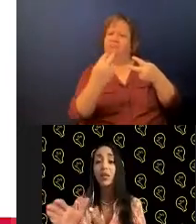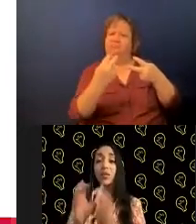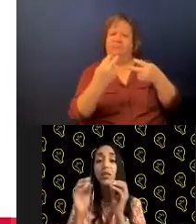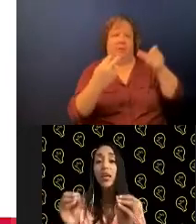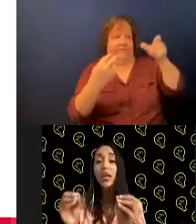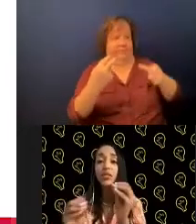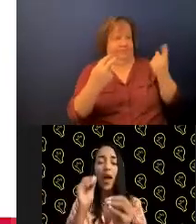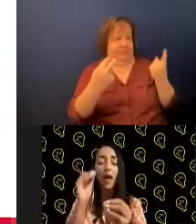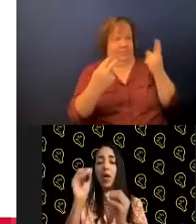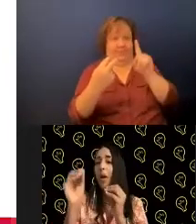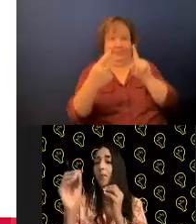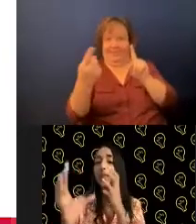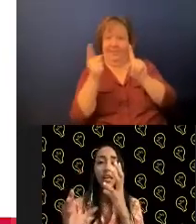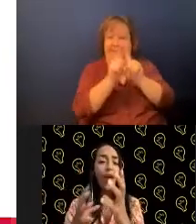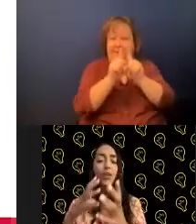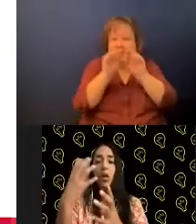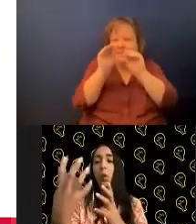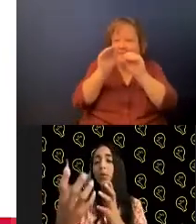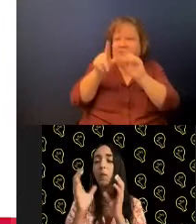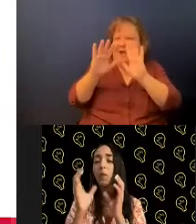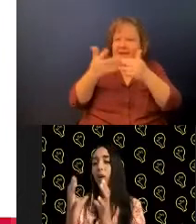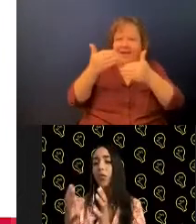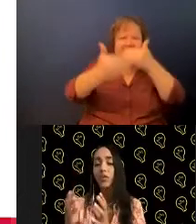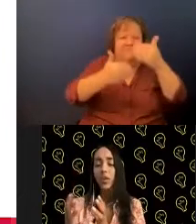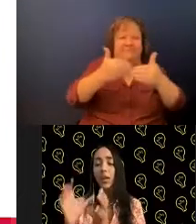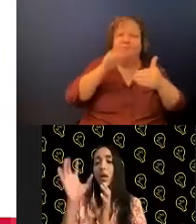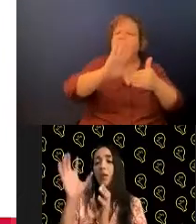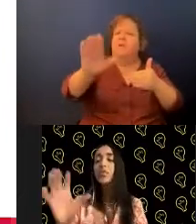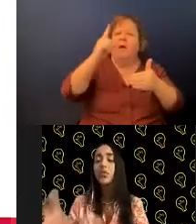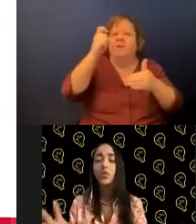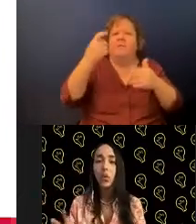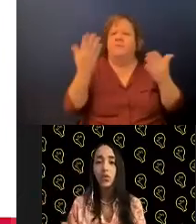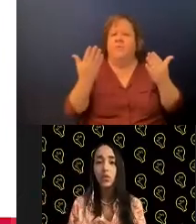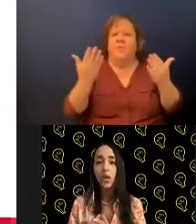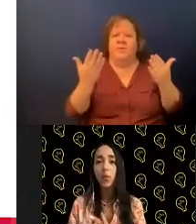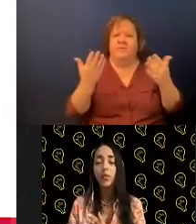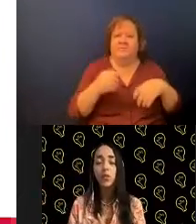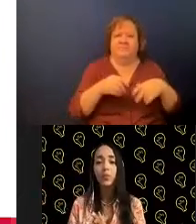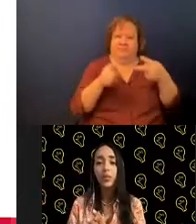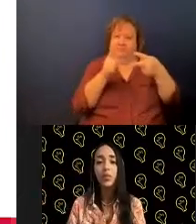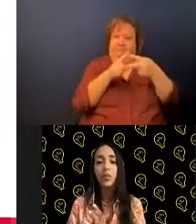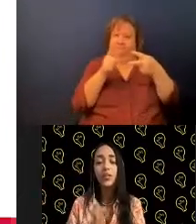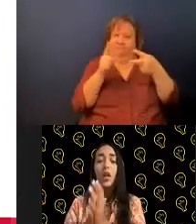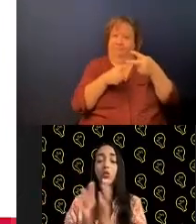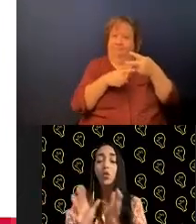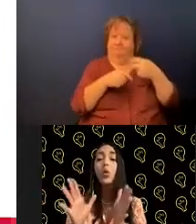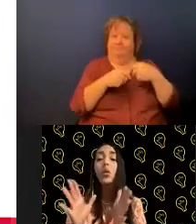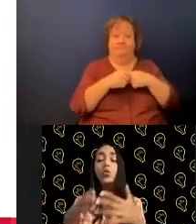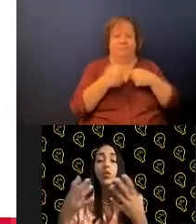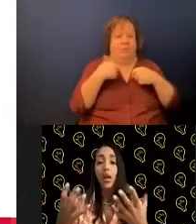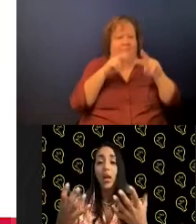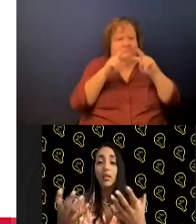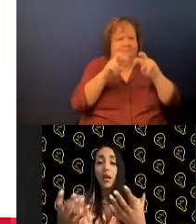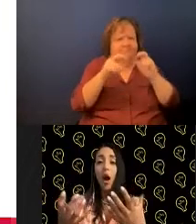mind, it was key to have data that helped us better understand these 2 situations in our potential participants so that we